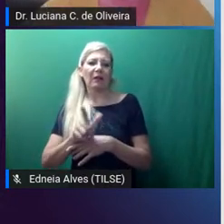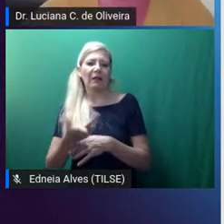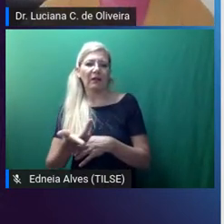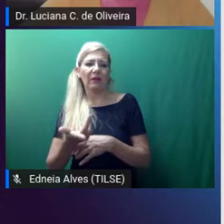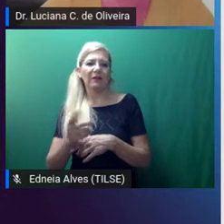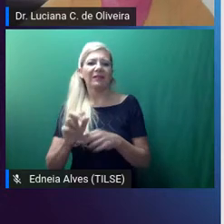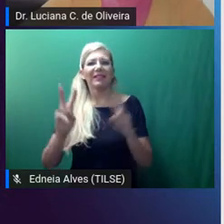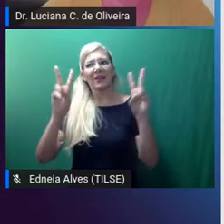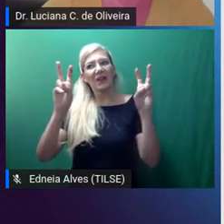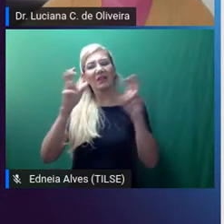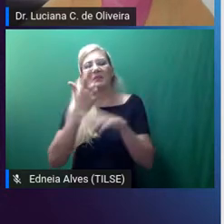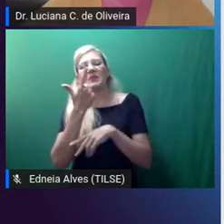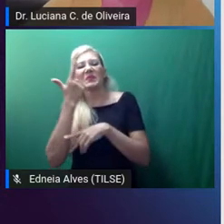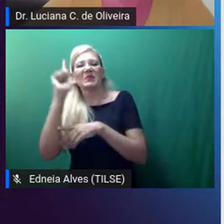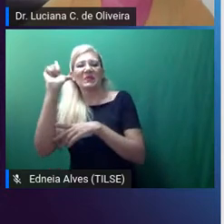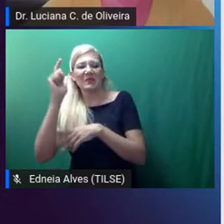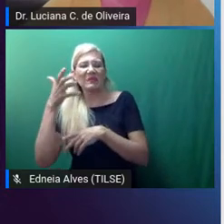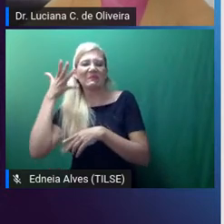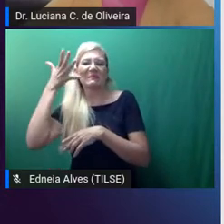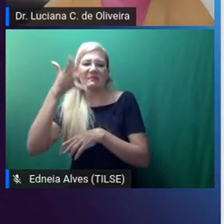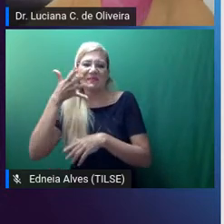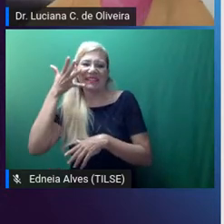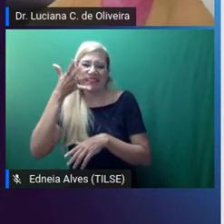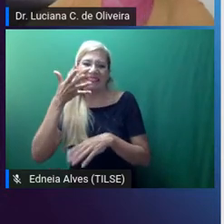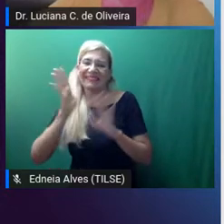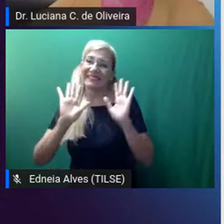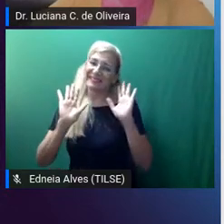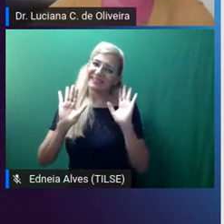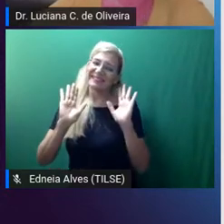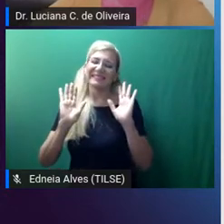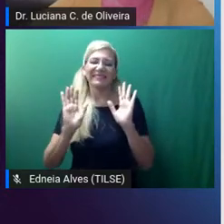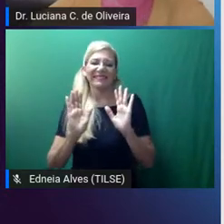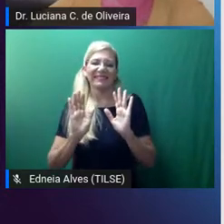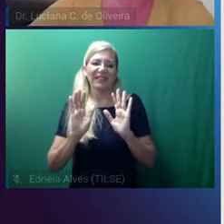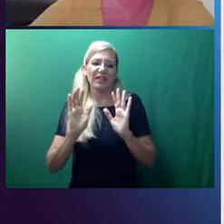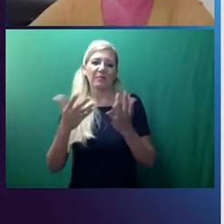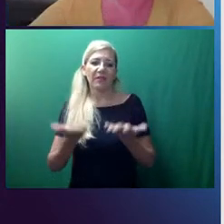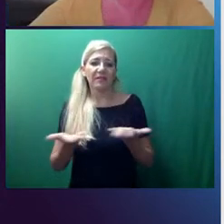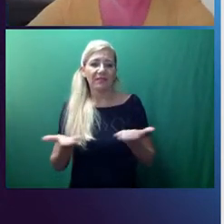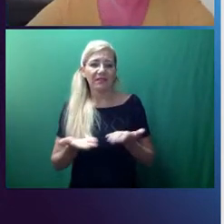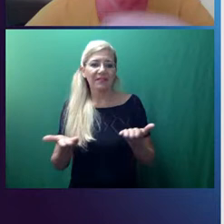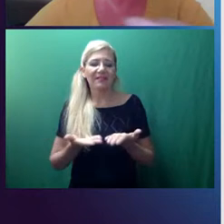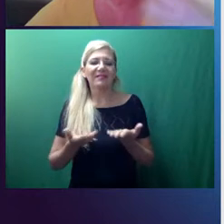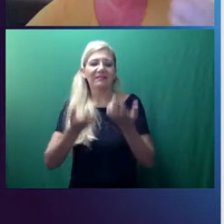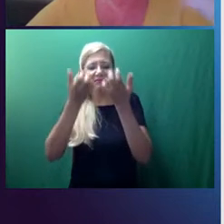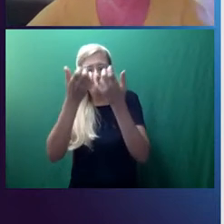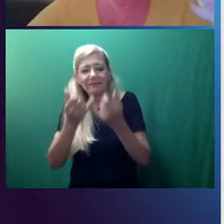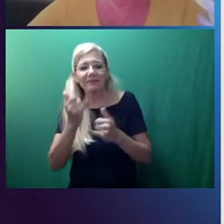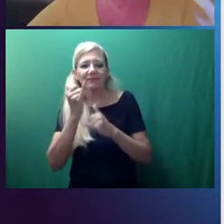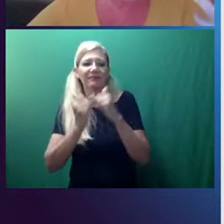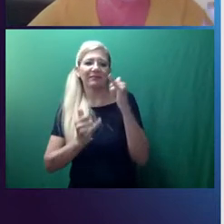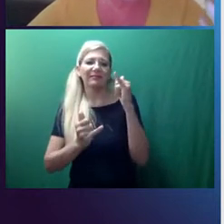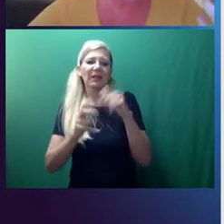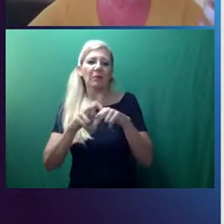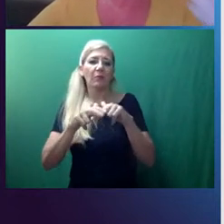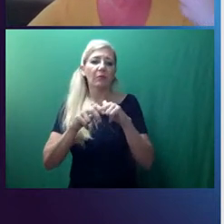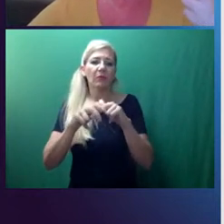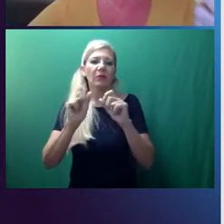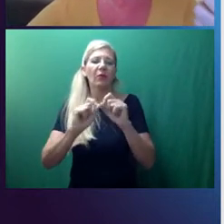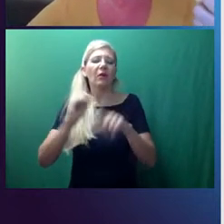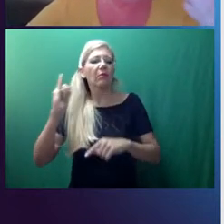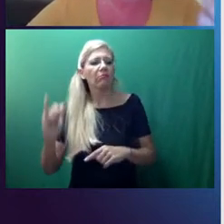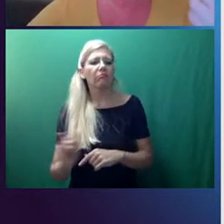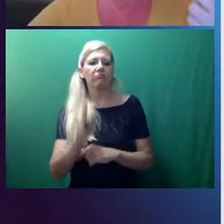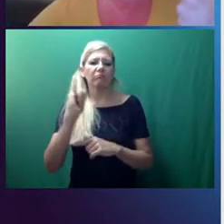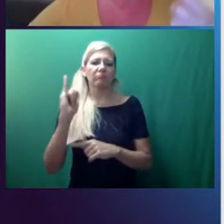for another plenary session, but I just wanted to mention that because it really is important